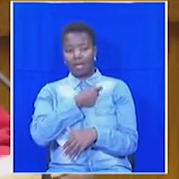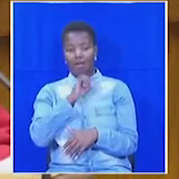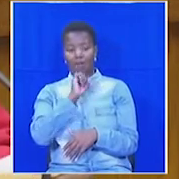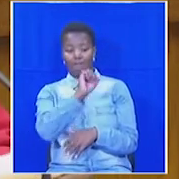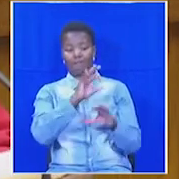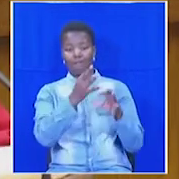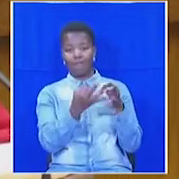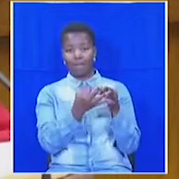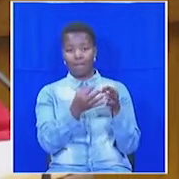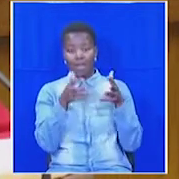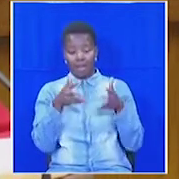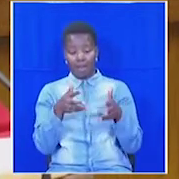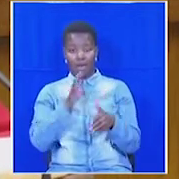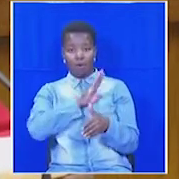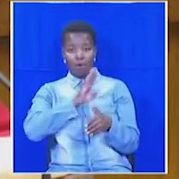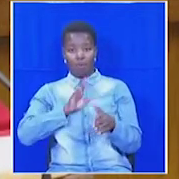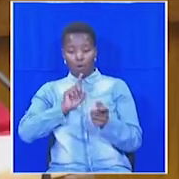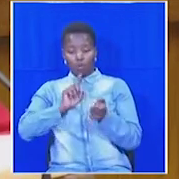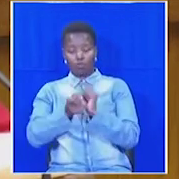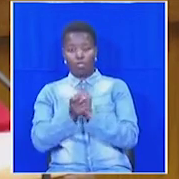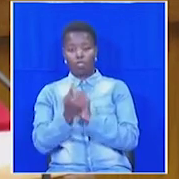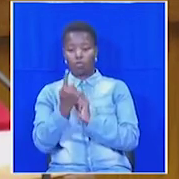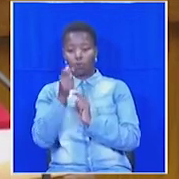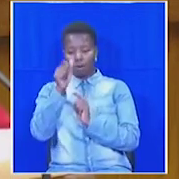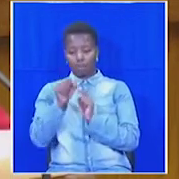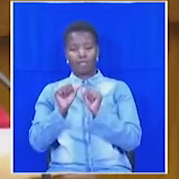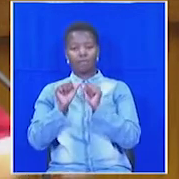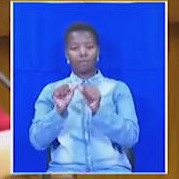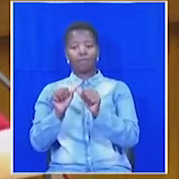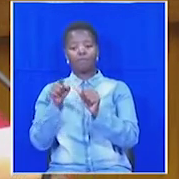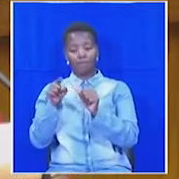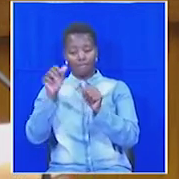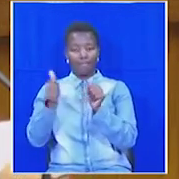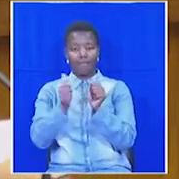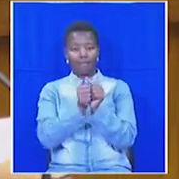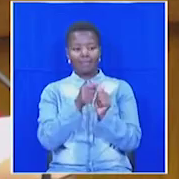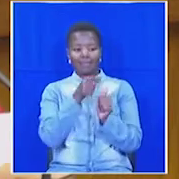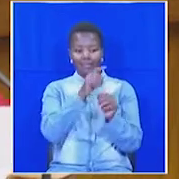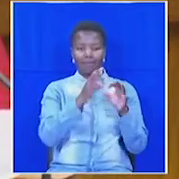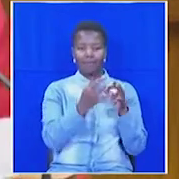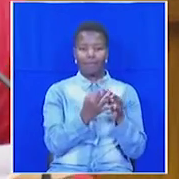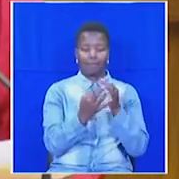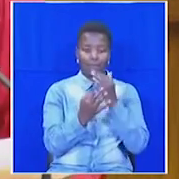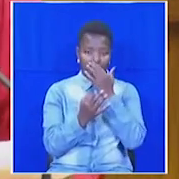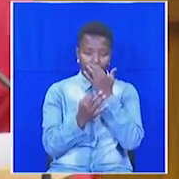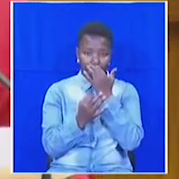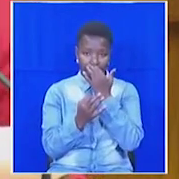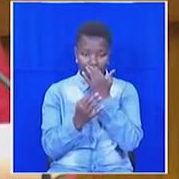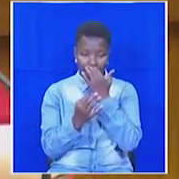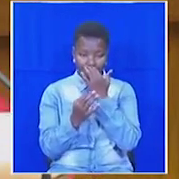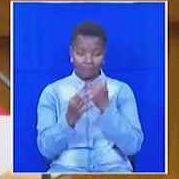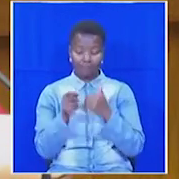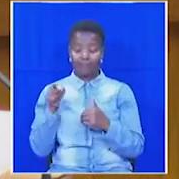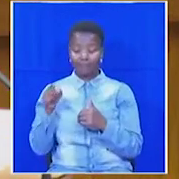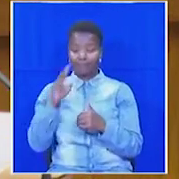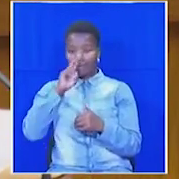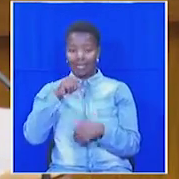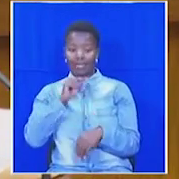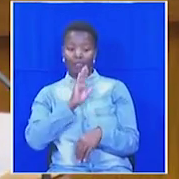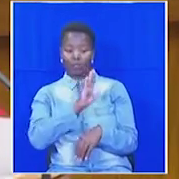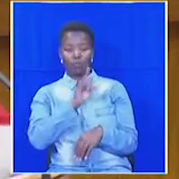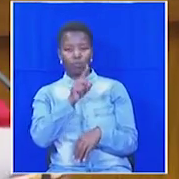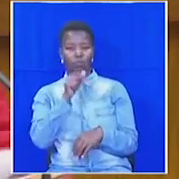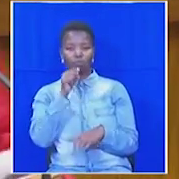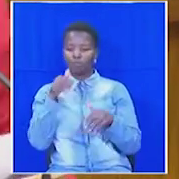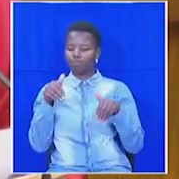board, but retain only one member who happened to be a business associate of the Gupta family. The Gupta needed you, Minister, to sit, watch, and do